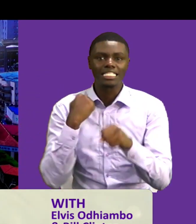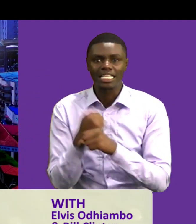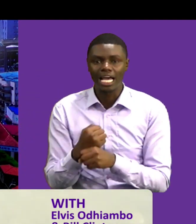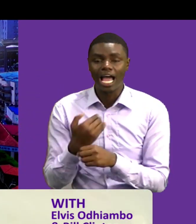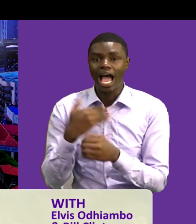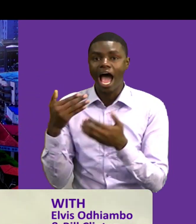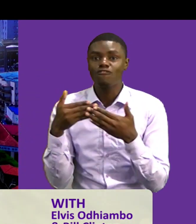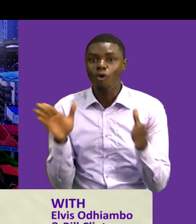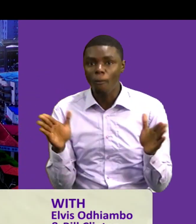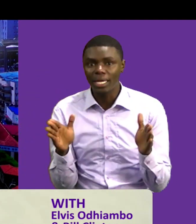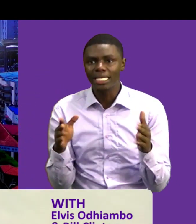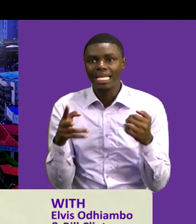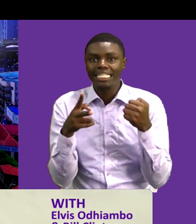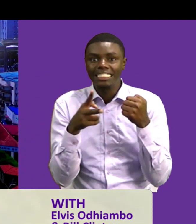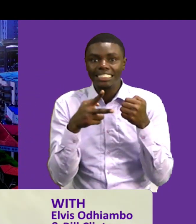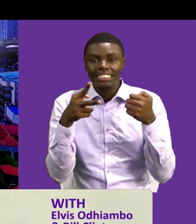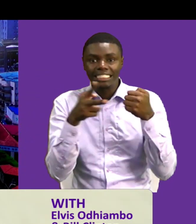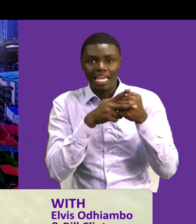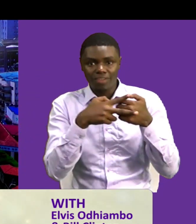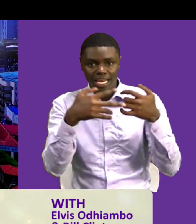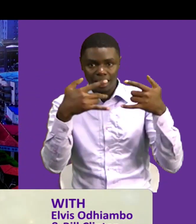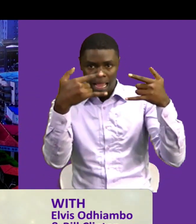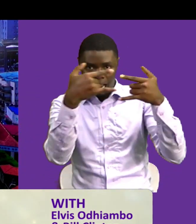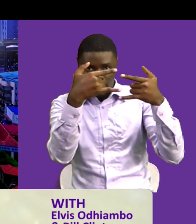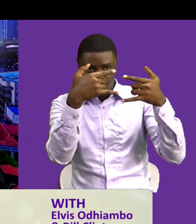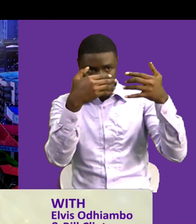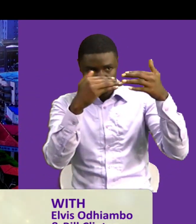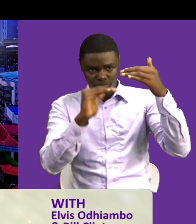has opened at least a 7-gap point